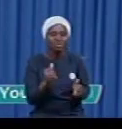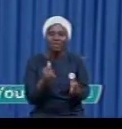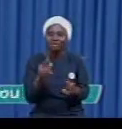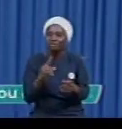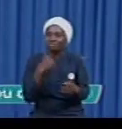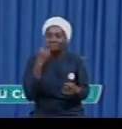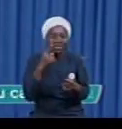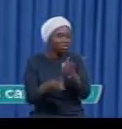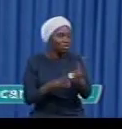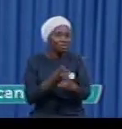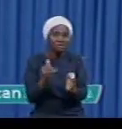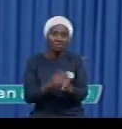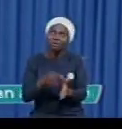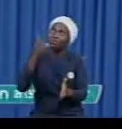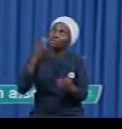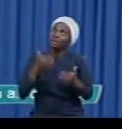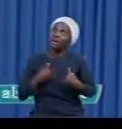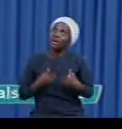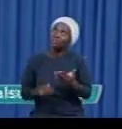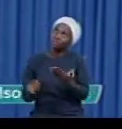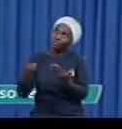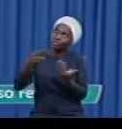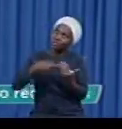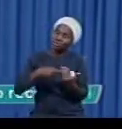has restored his peace back to me.